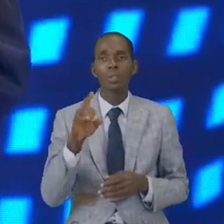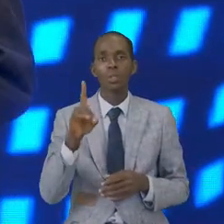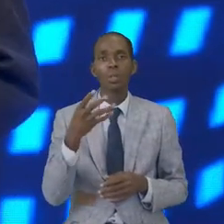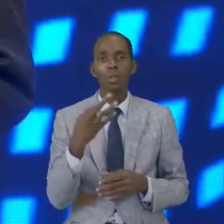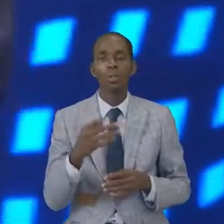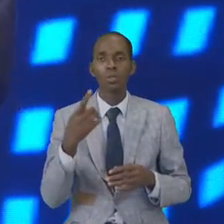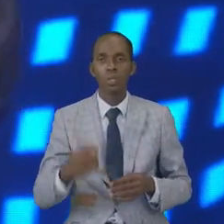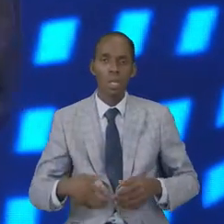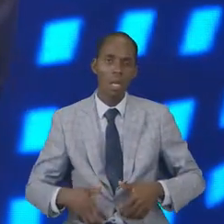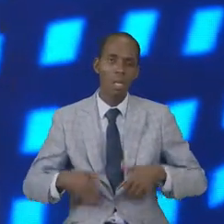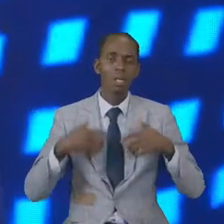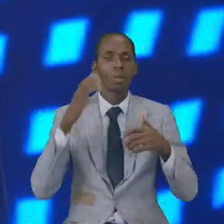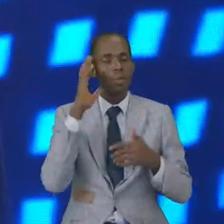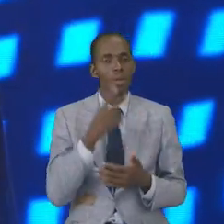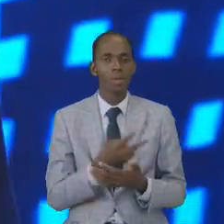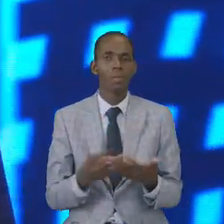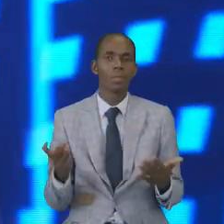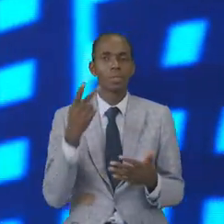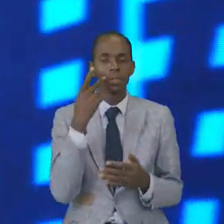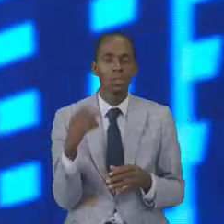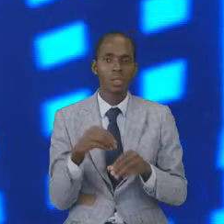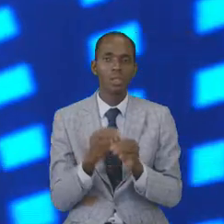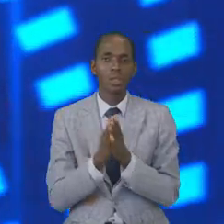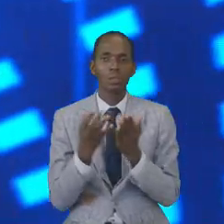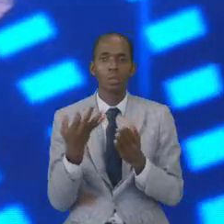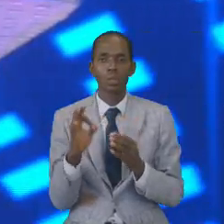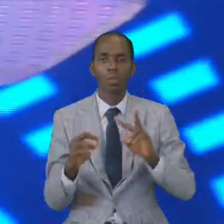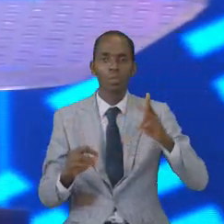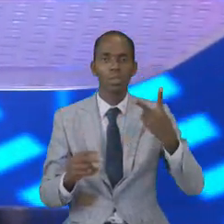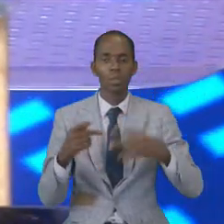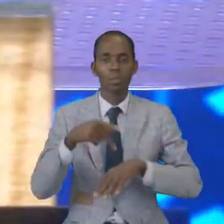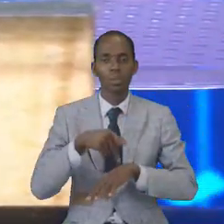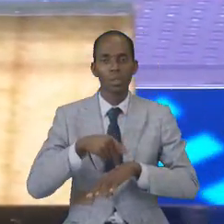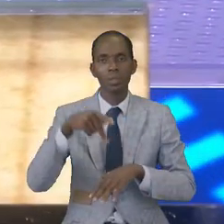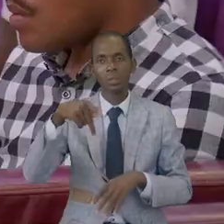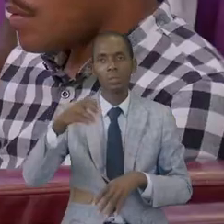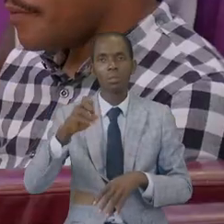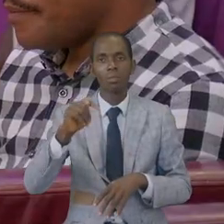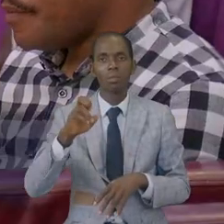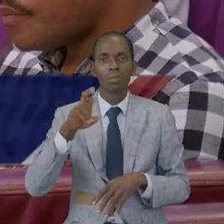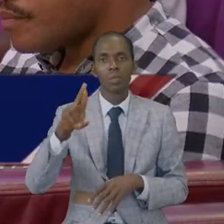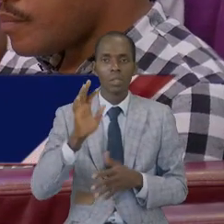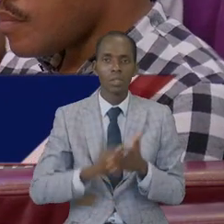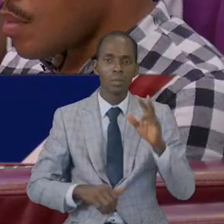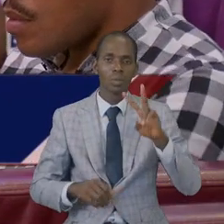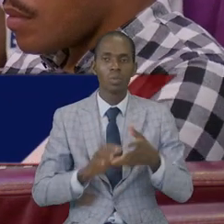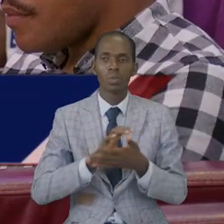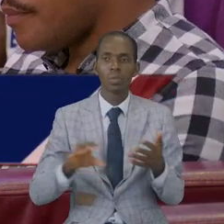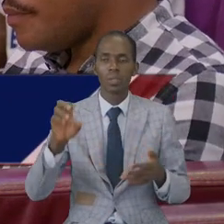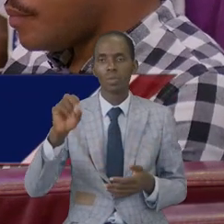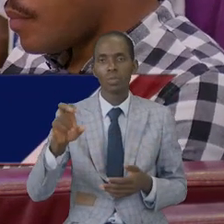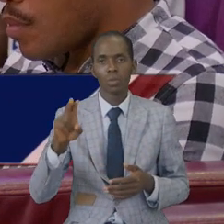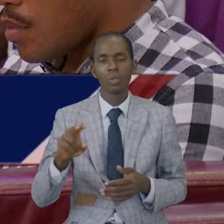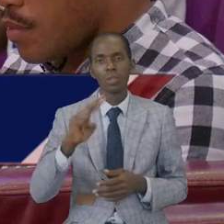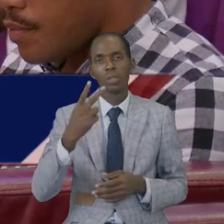anger will fail. We're looking at 2 Peter chapter 2, reading from verse 12. It